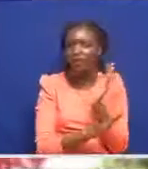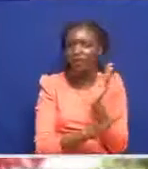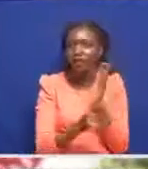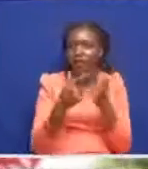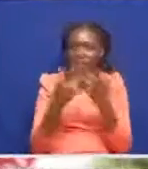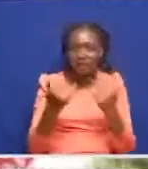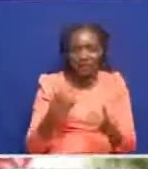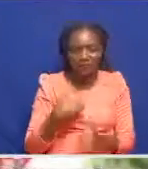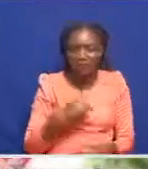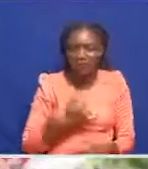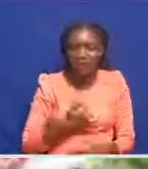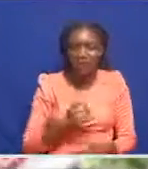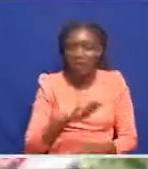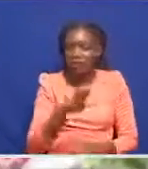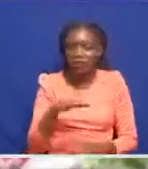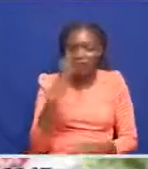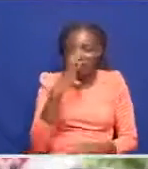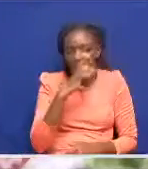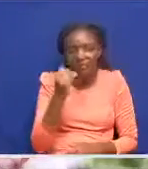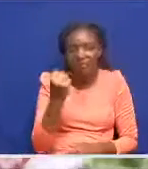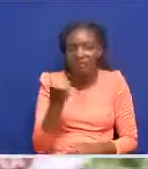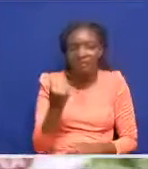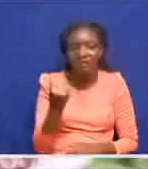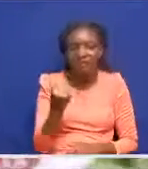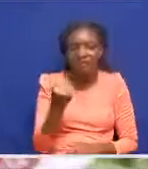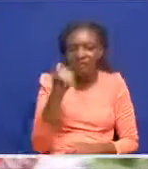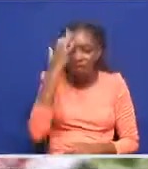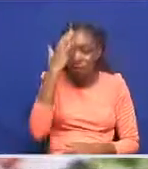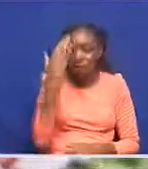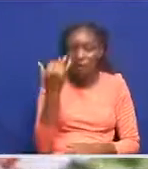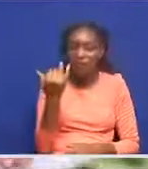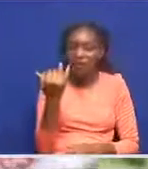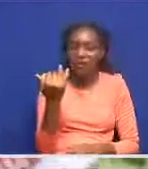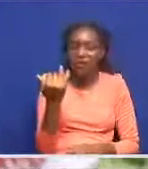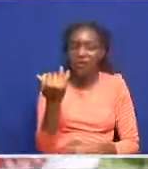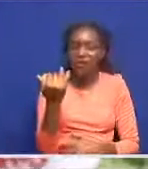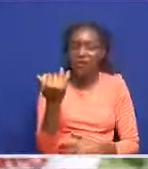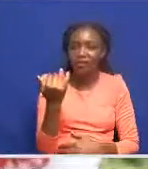is a bit better because of this